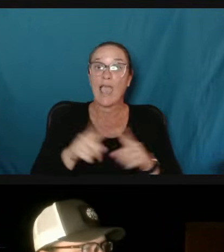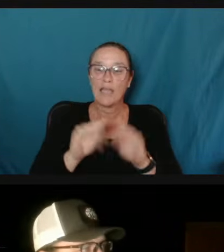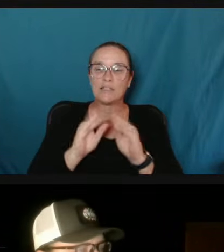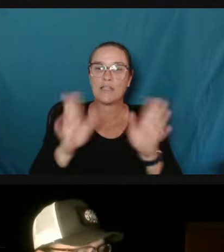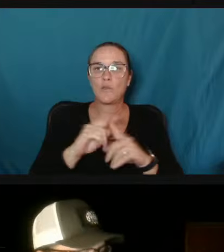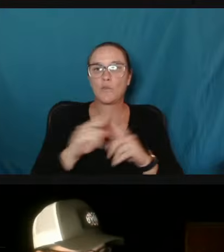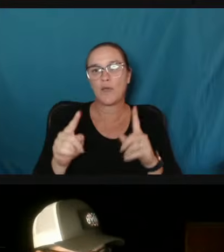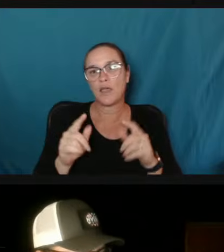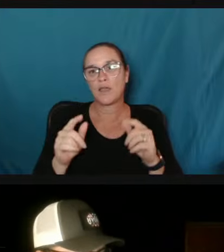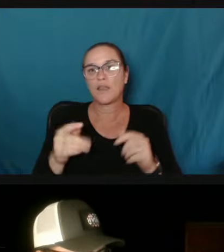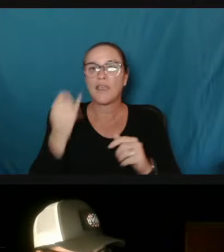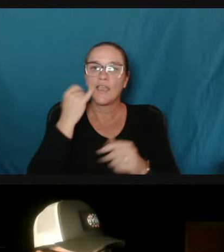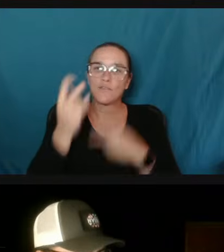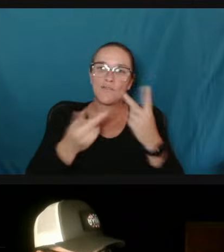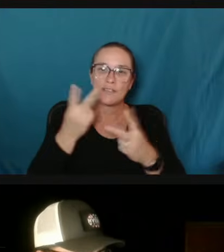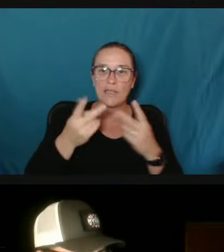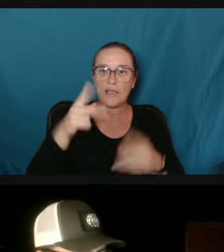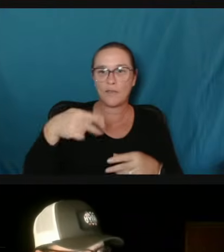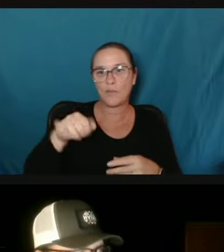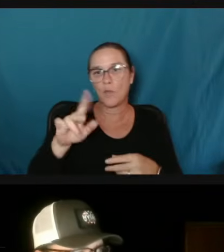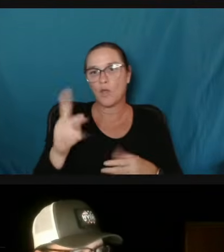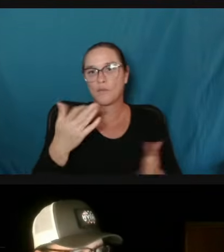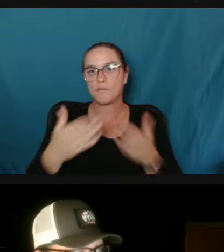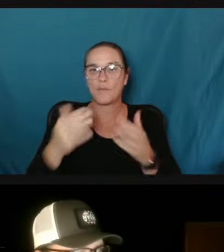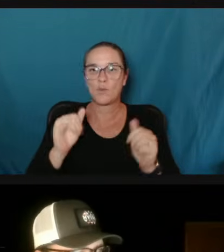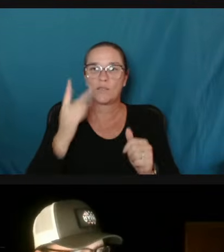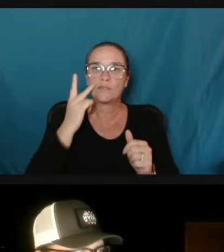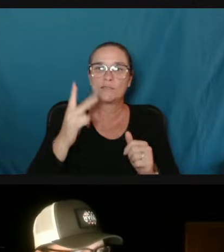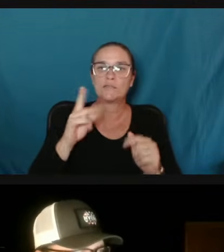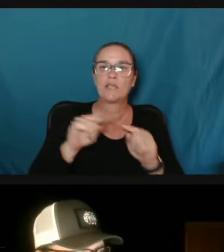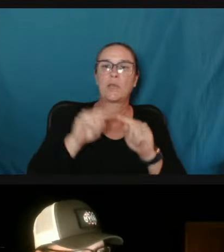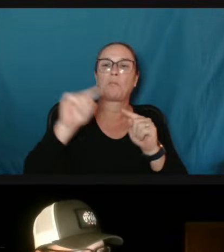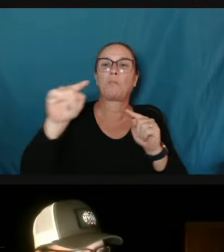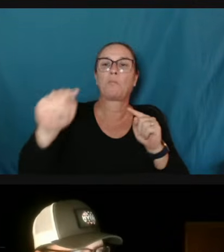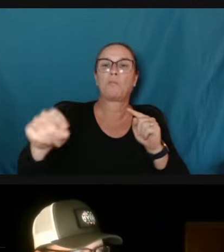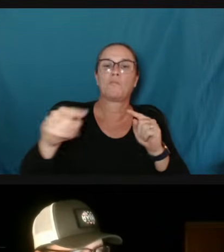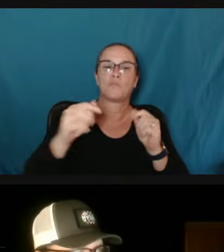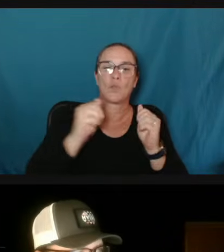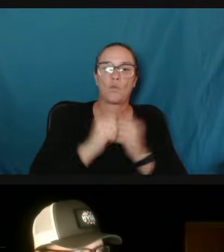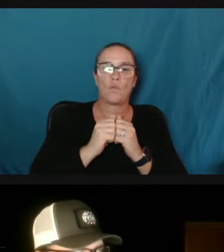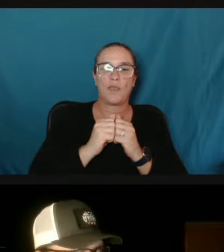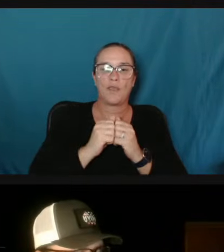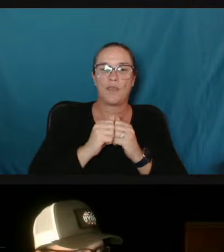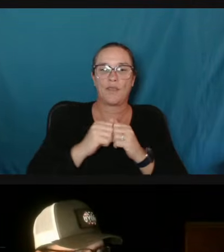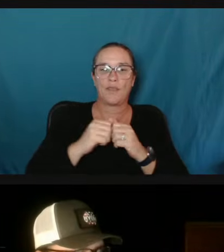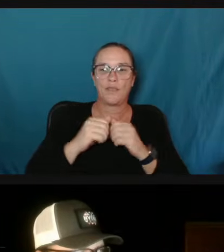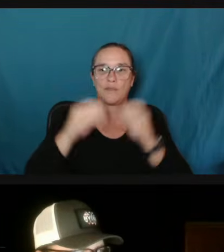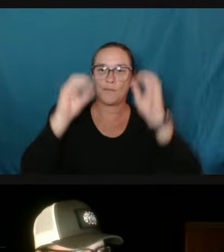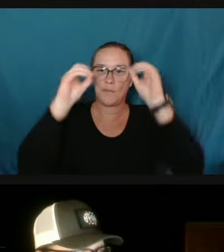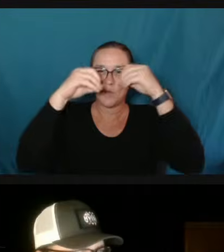views from afar with some magnifying instruments there.